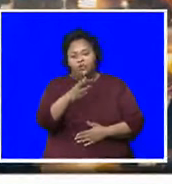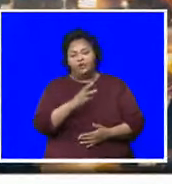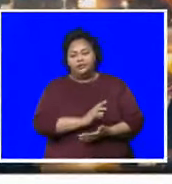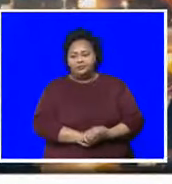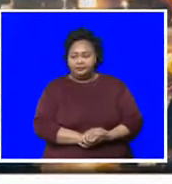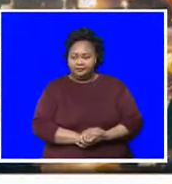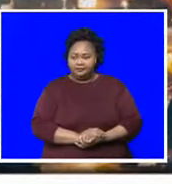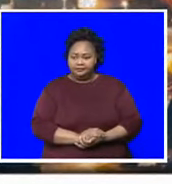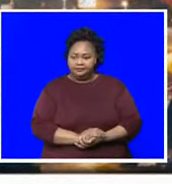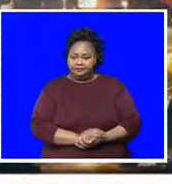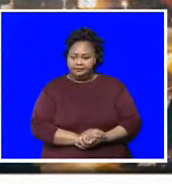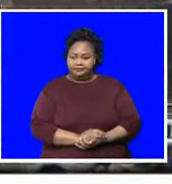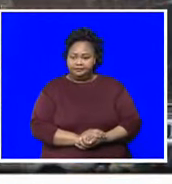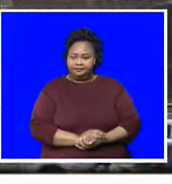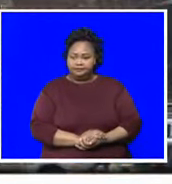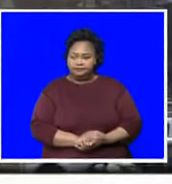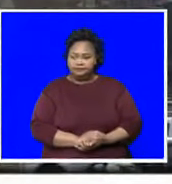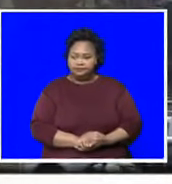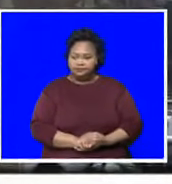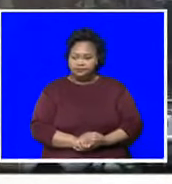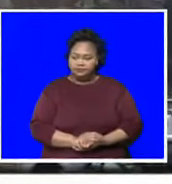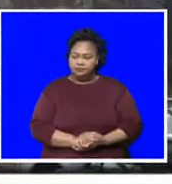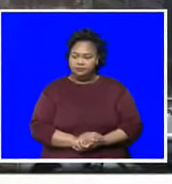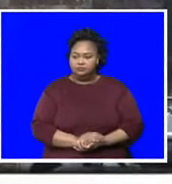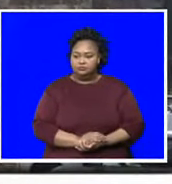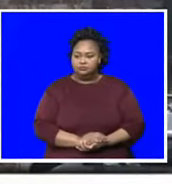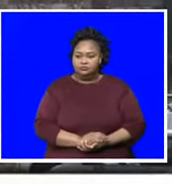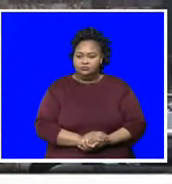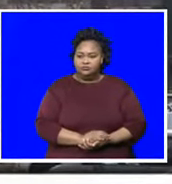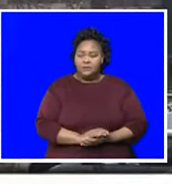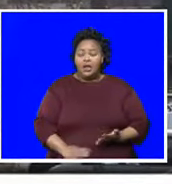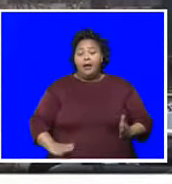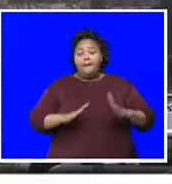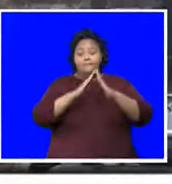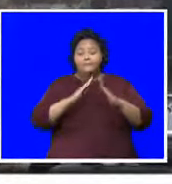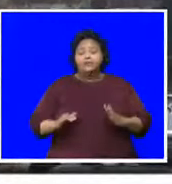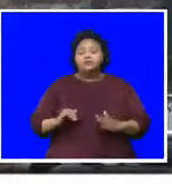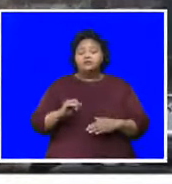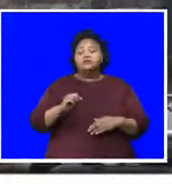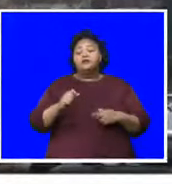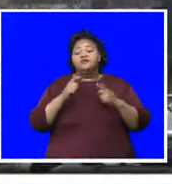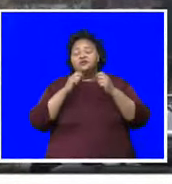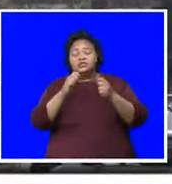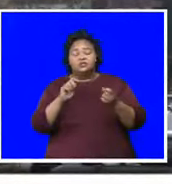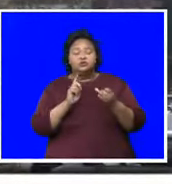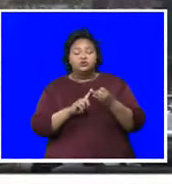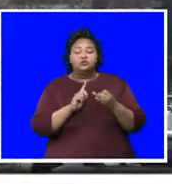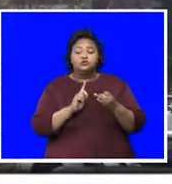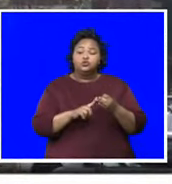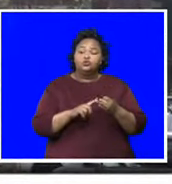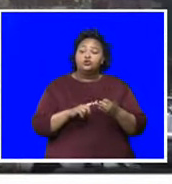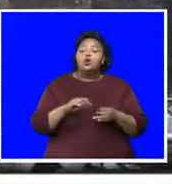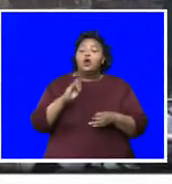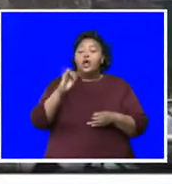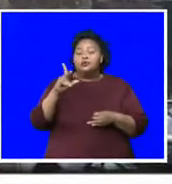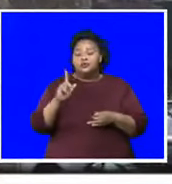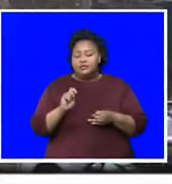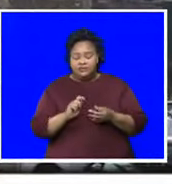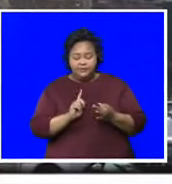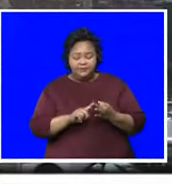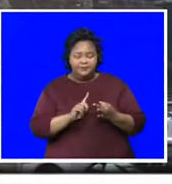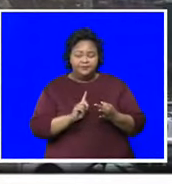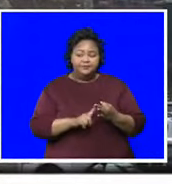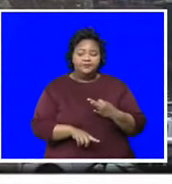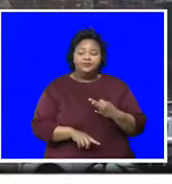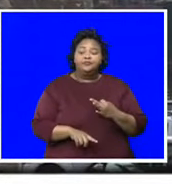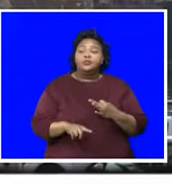Langamandla has more on that story. Collaboration between the Ministries of Public Works and Transport, Information, Communications and